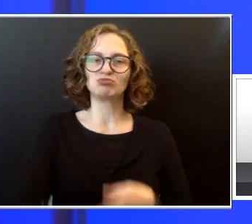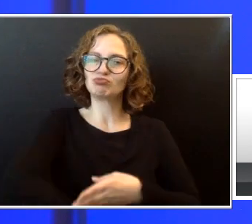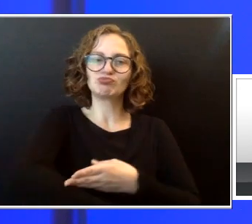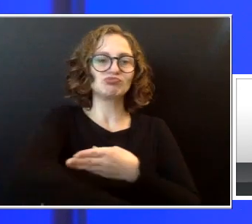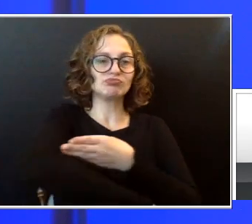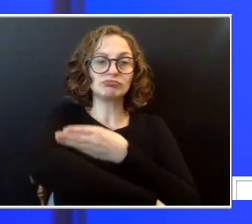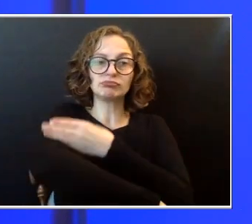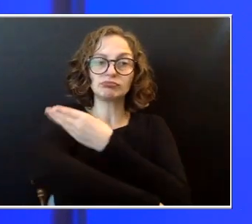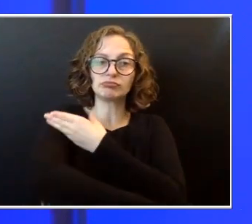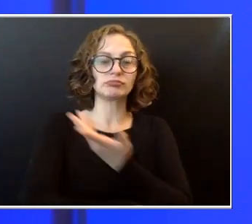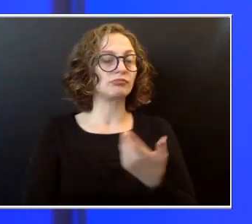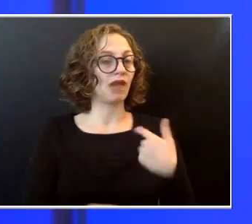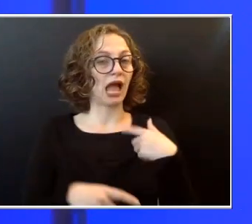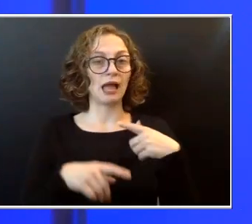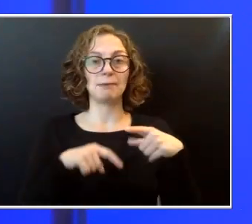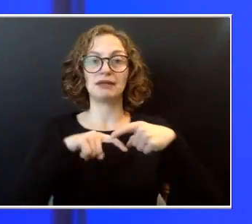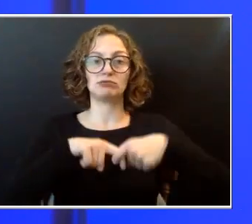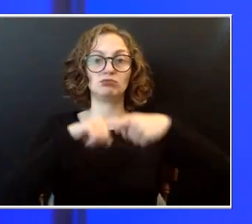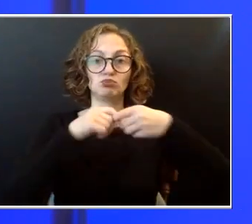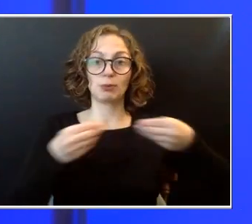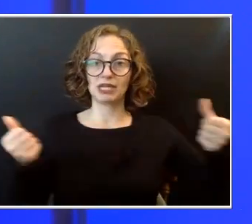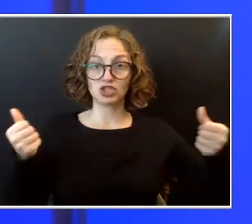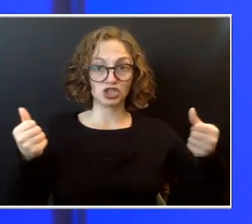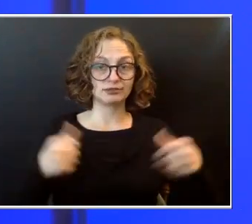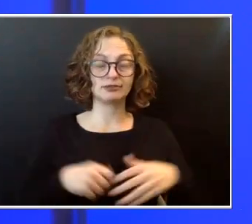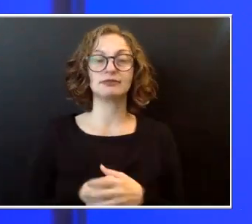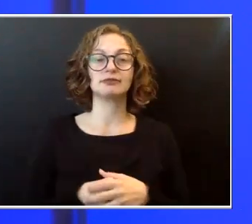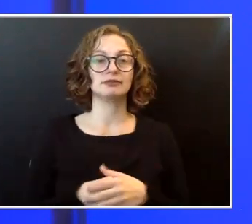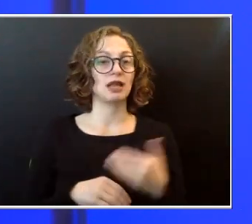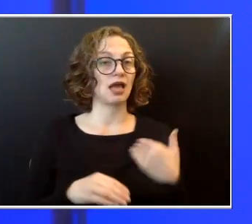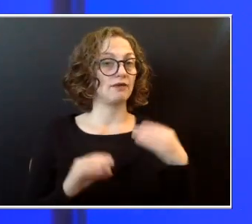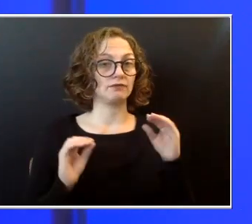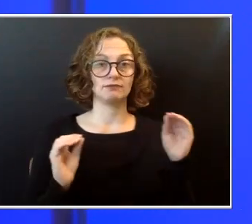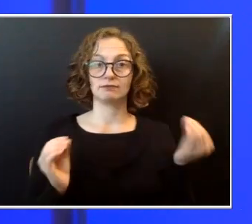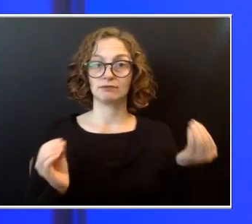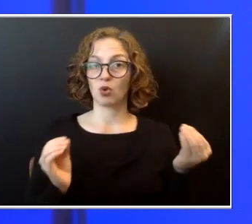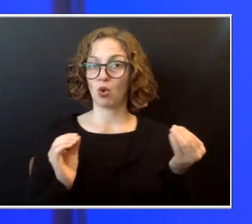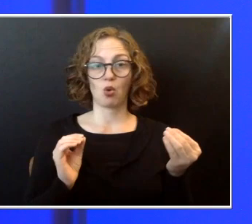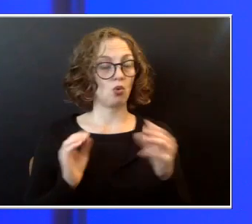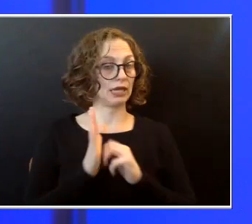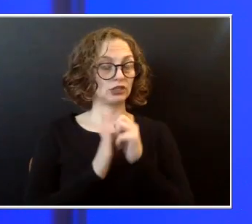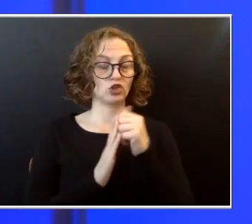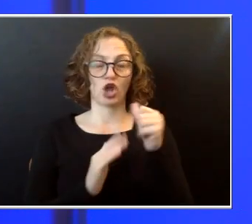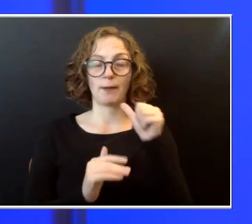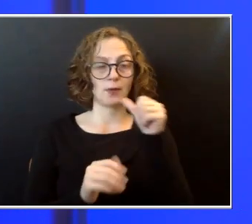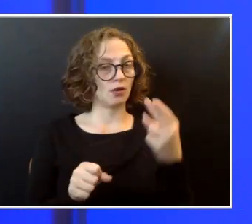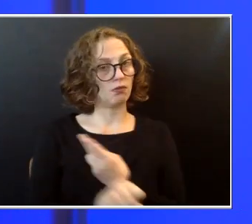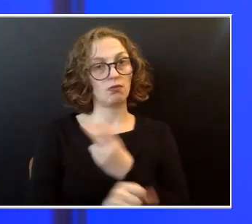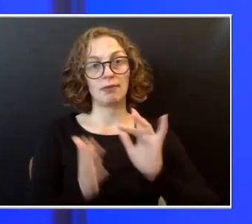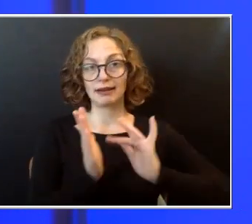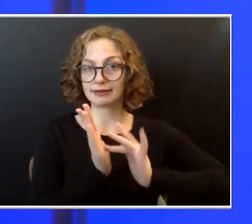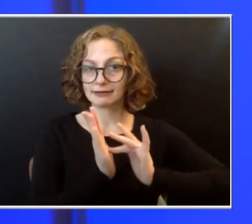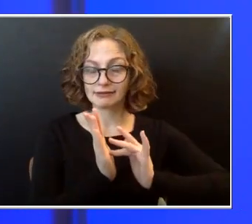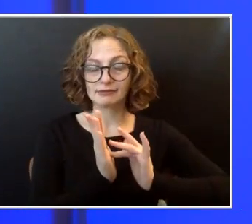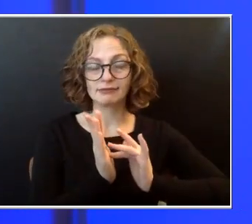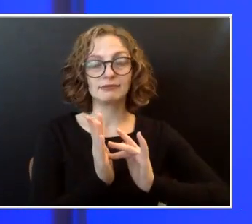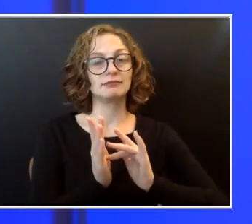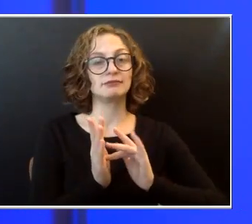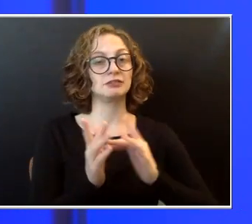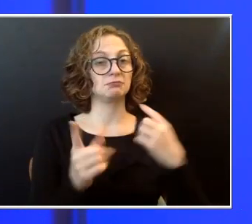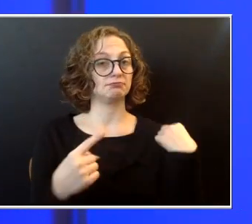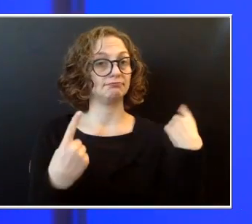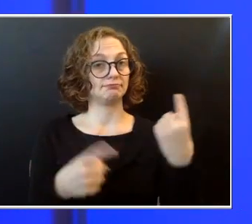I don't have anything anymore. I'm not taking any medications. I've not been taking any medications for the last 3